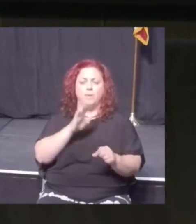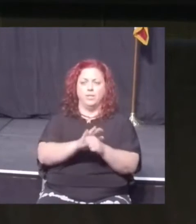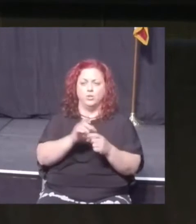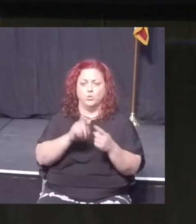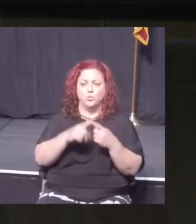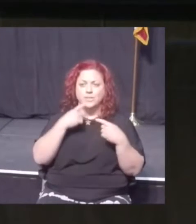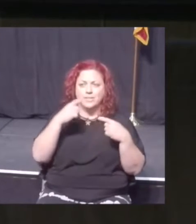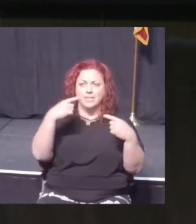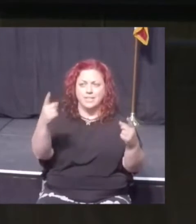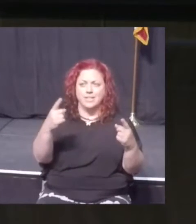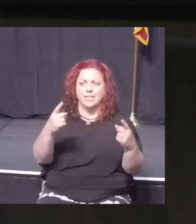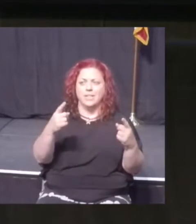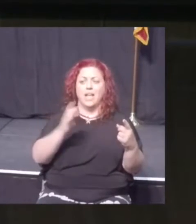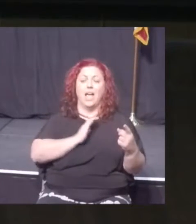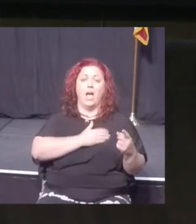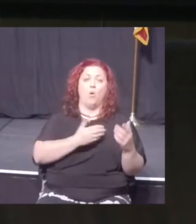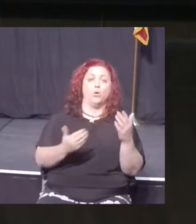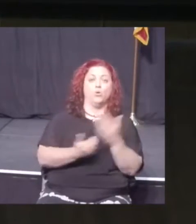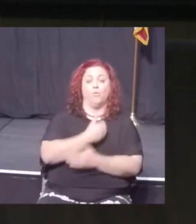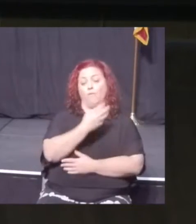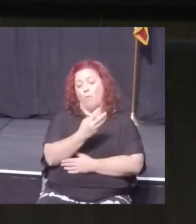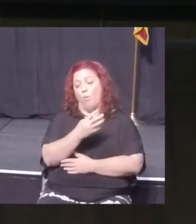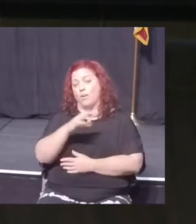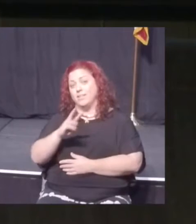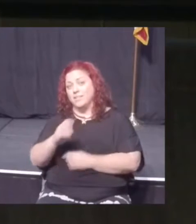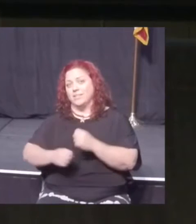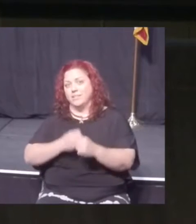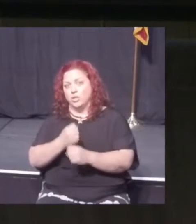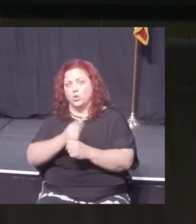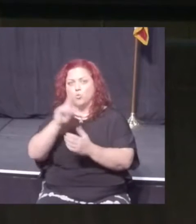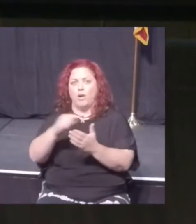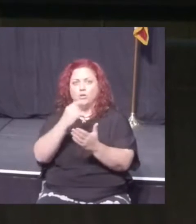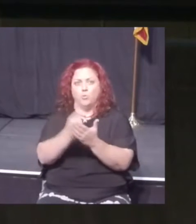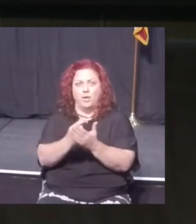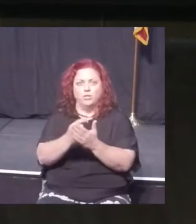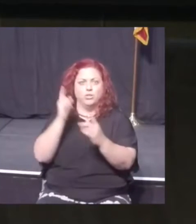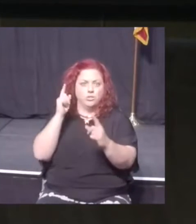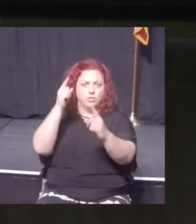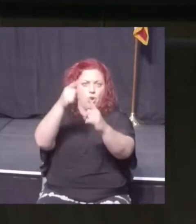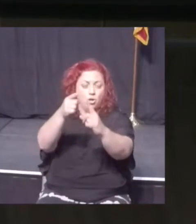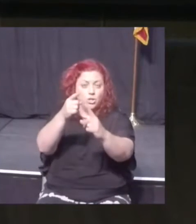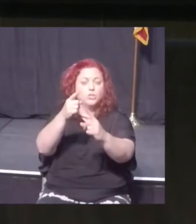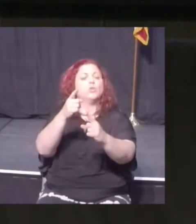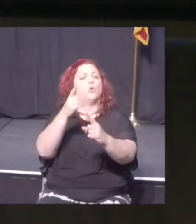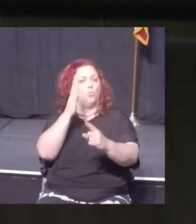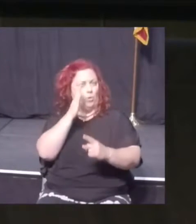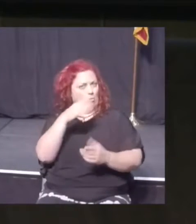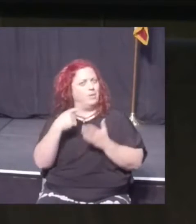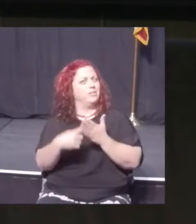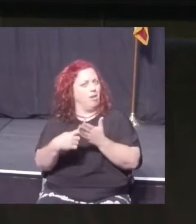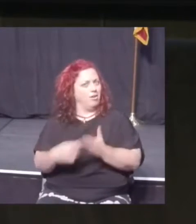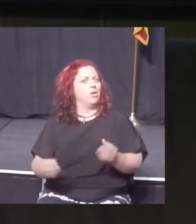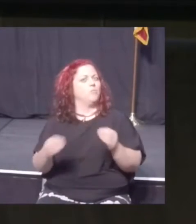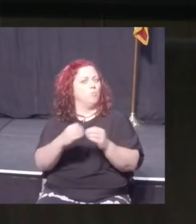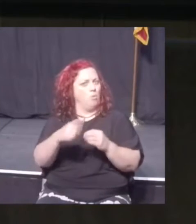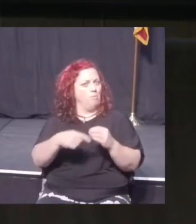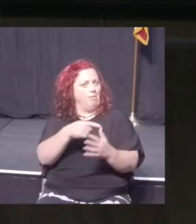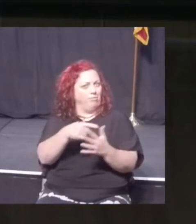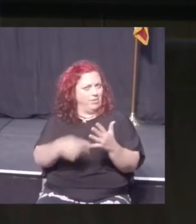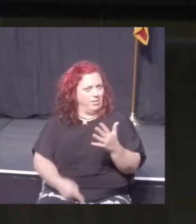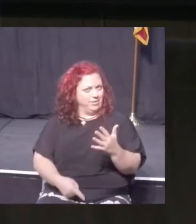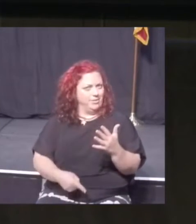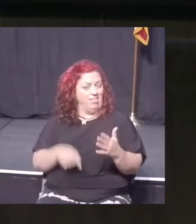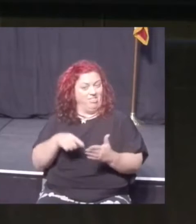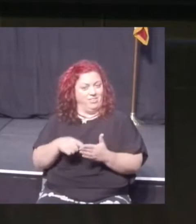Feinstein, our new 4- and 6-year graduation targets, and we'll be talking a lot more about these